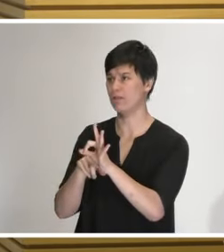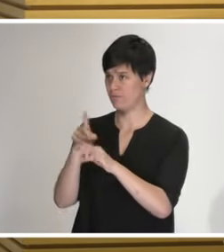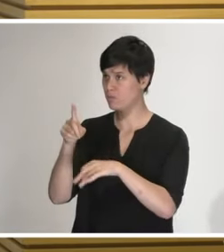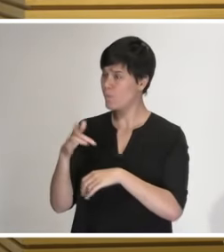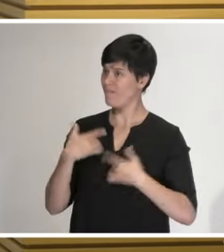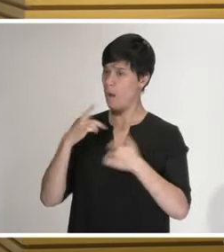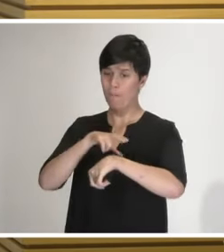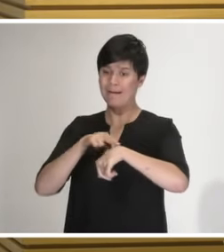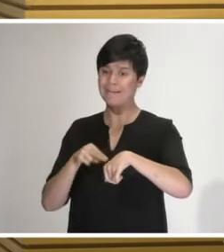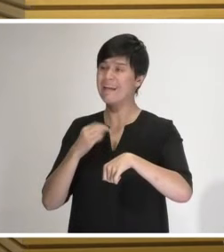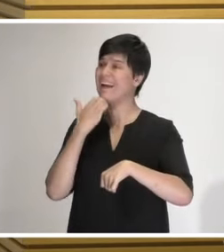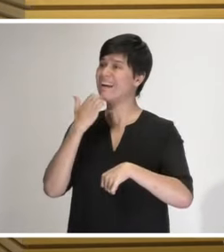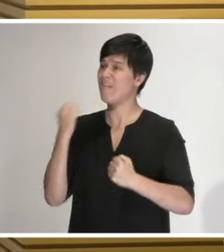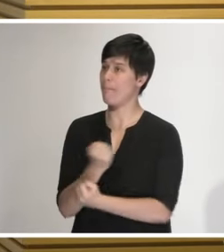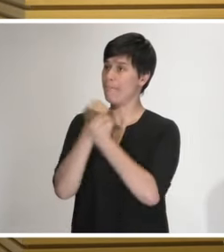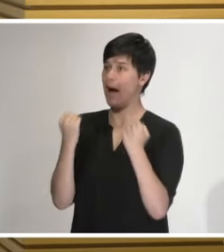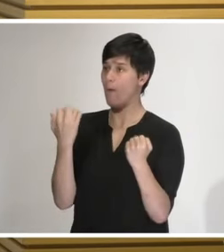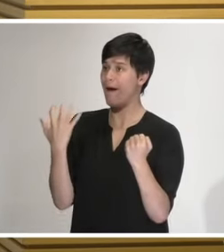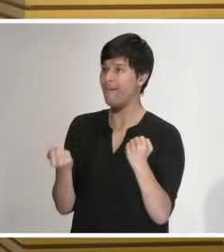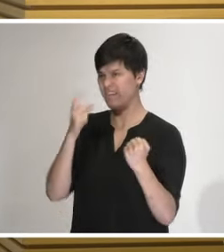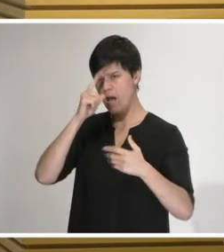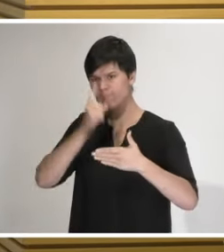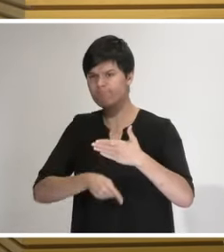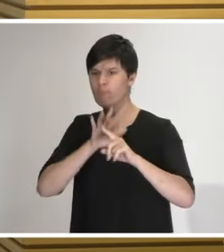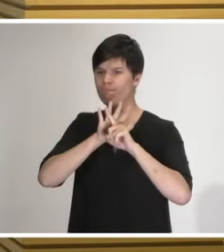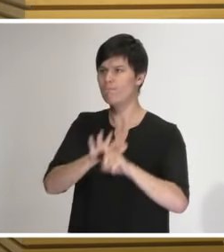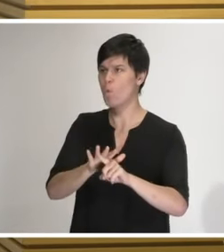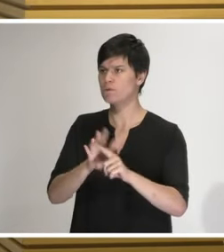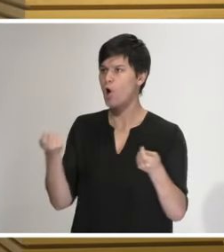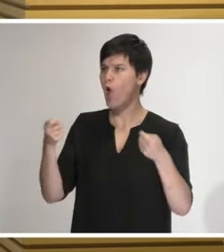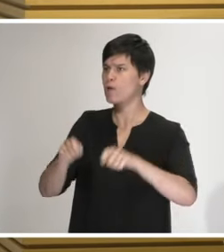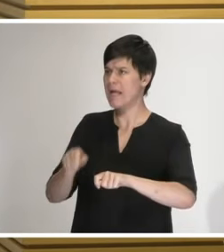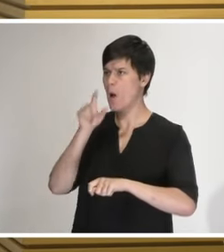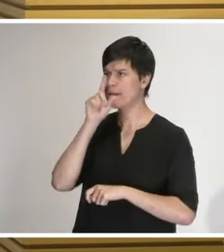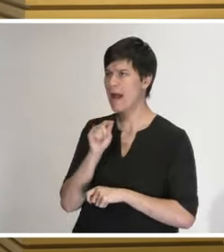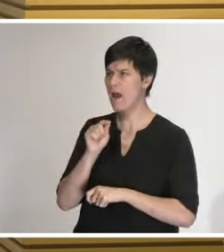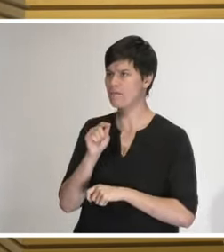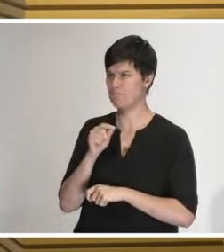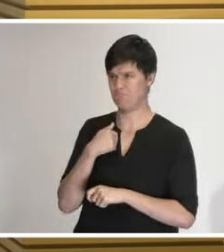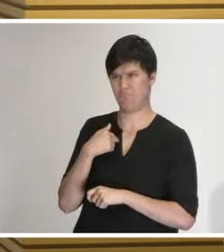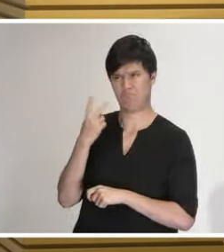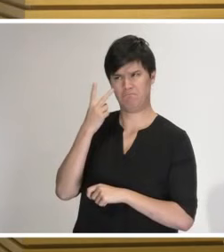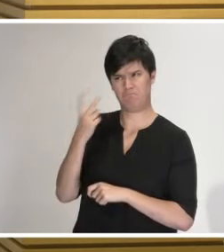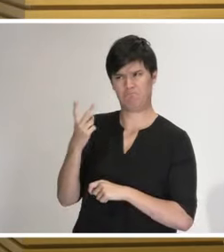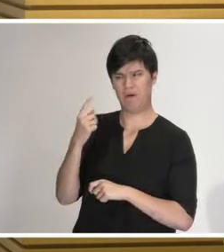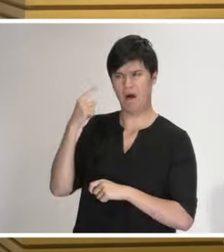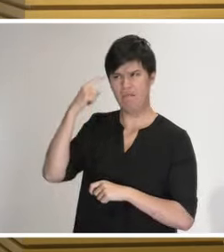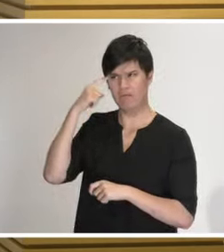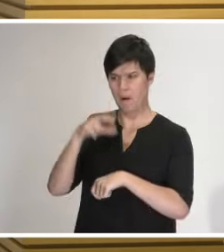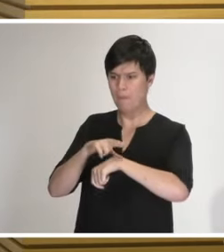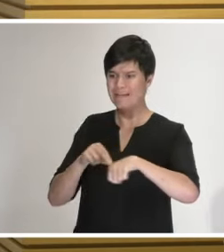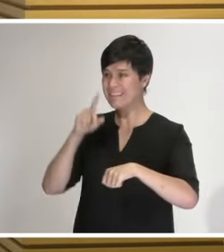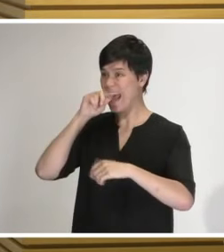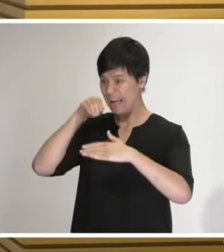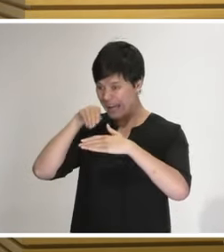power to actually enforce this lockdown? A police guideline document seen by staff showed that they only had the power to actually enter properties to